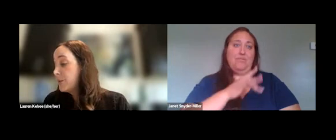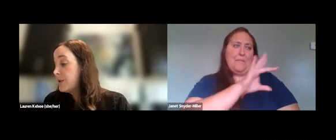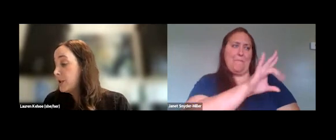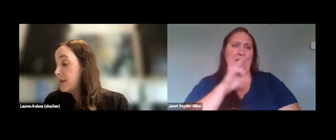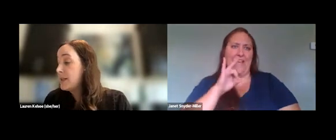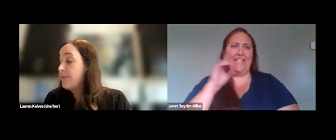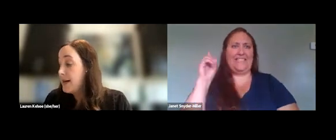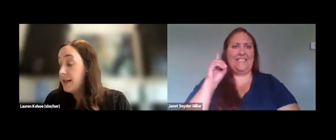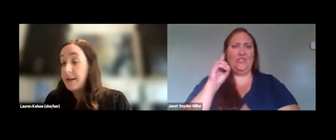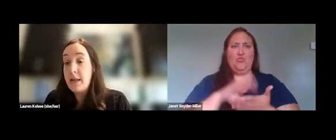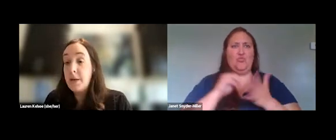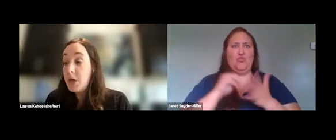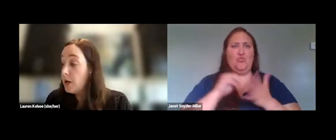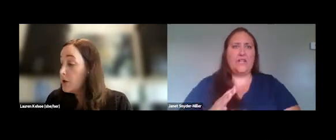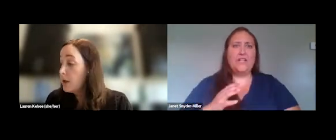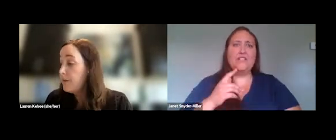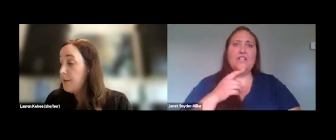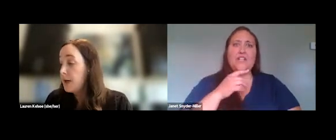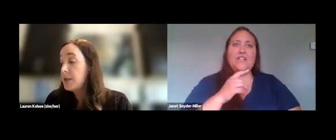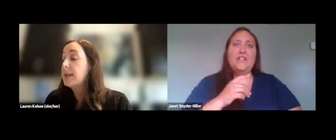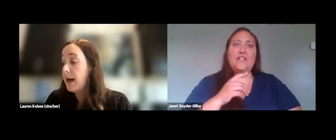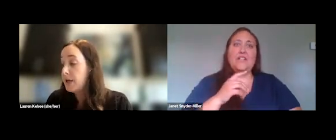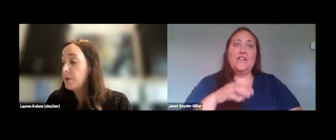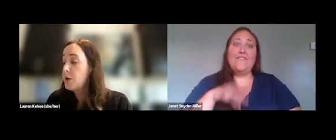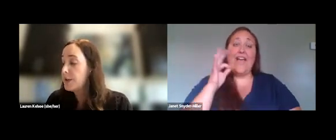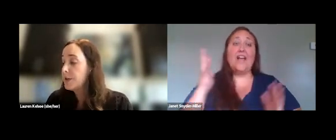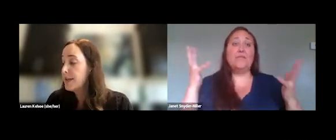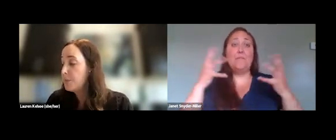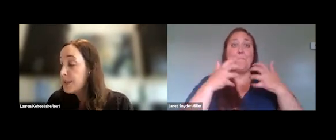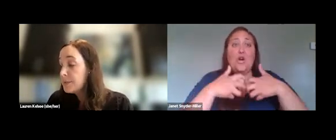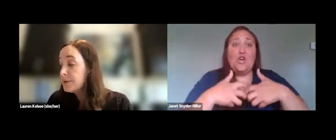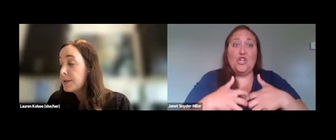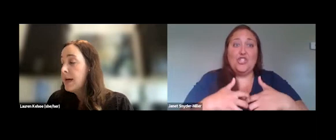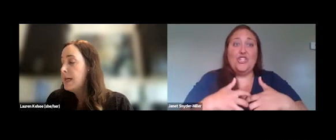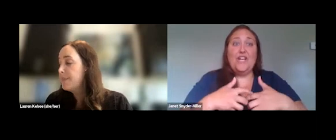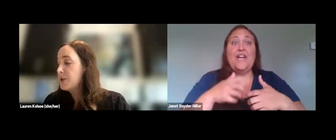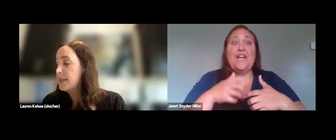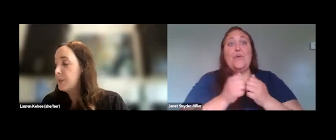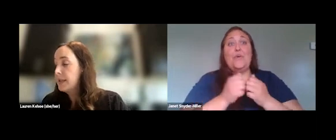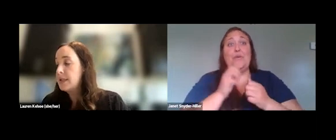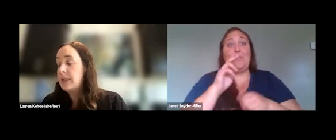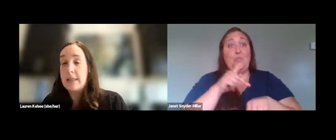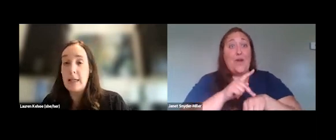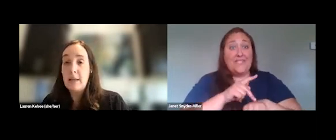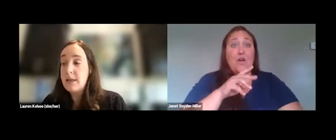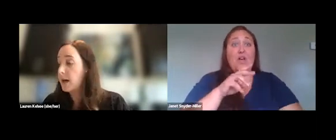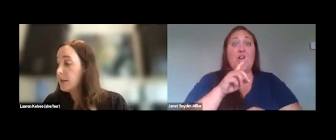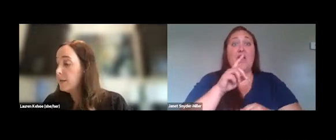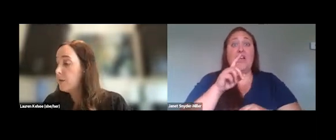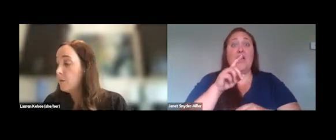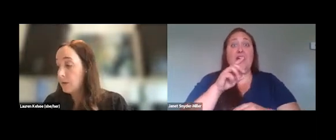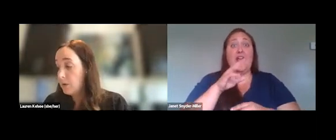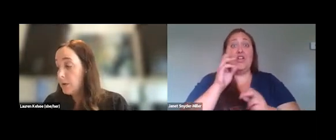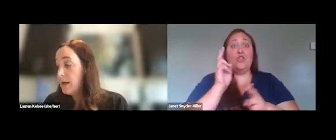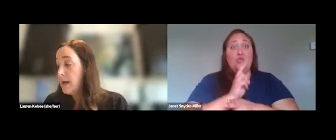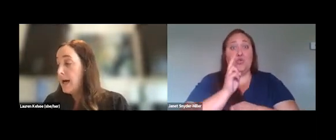sharing this research because the findings that emerged are very much in line with universal design principles, especially as it relates to easing